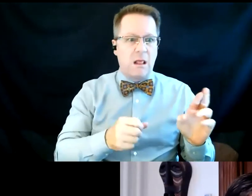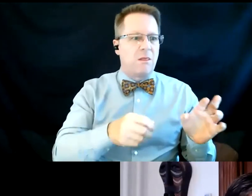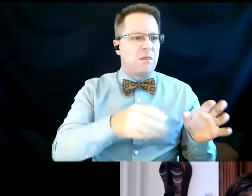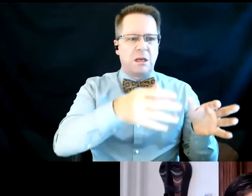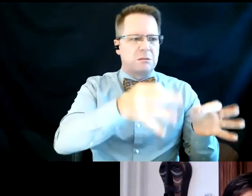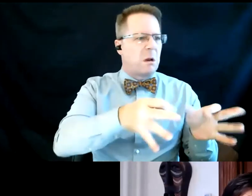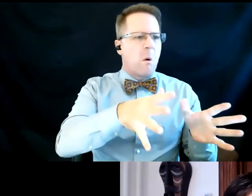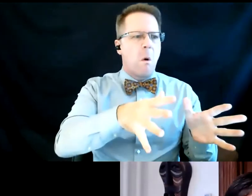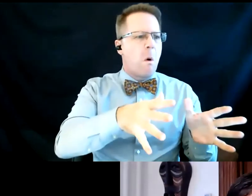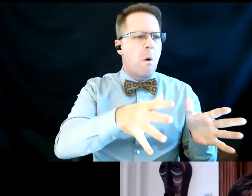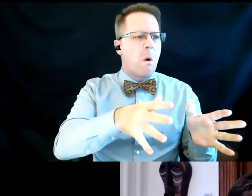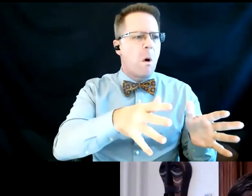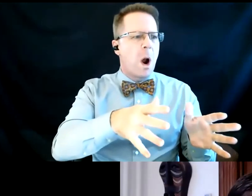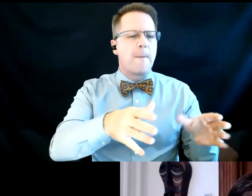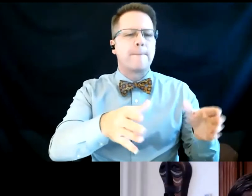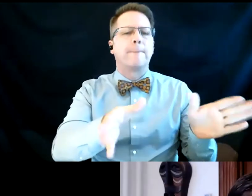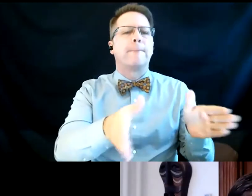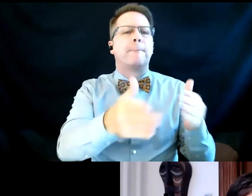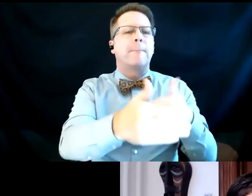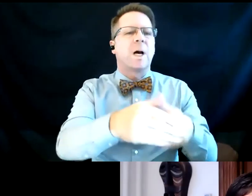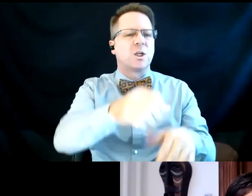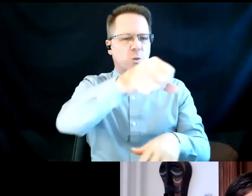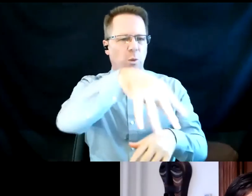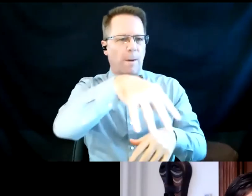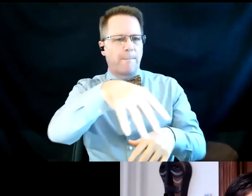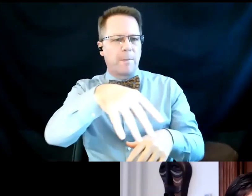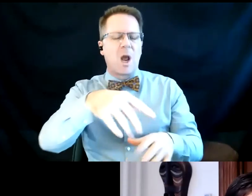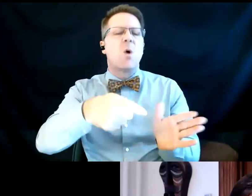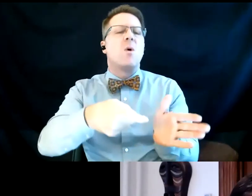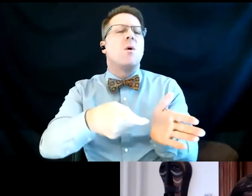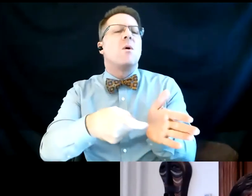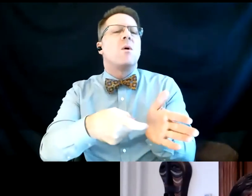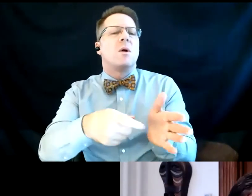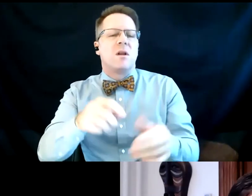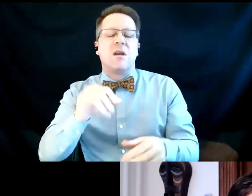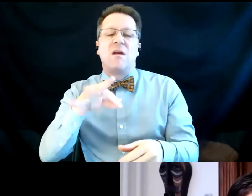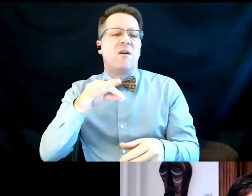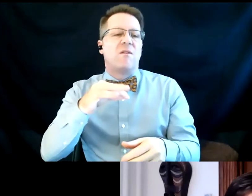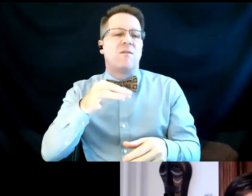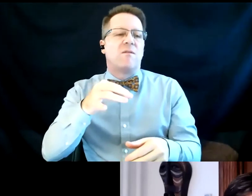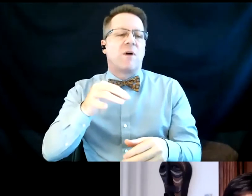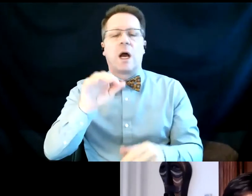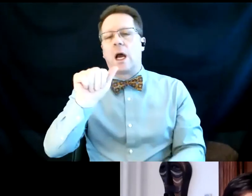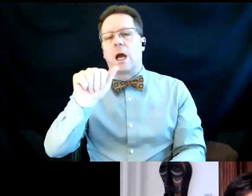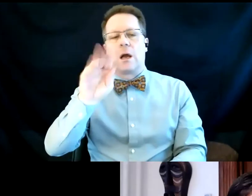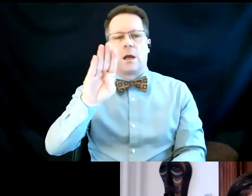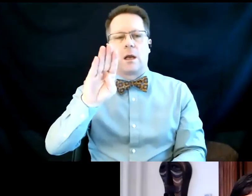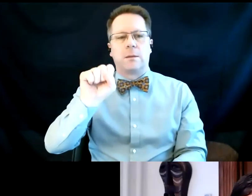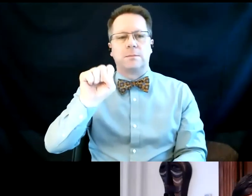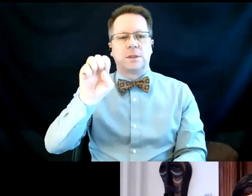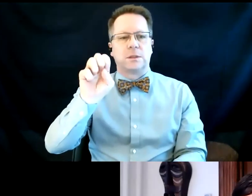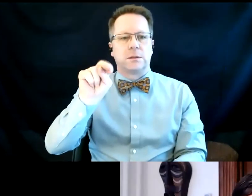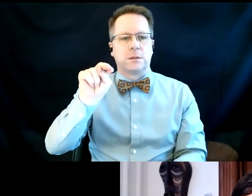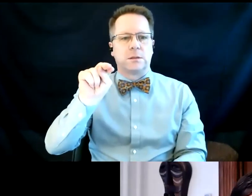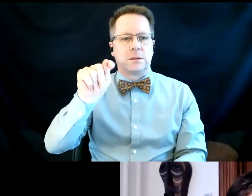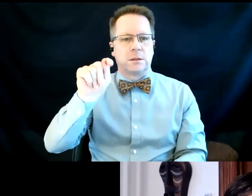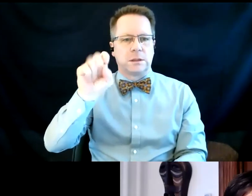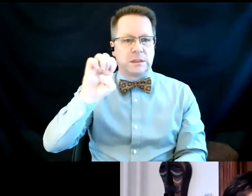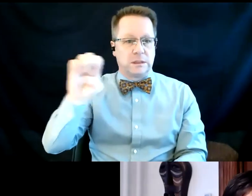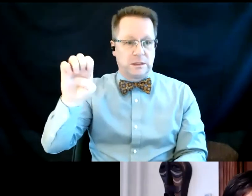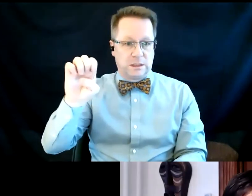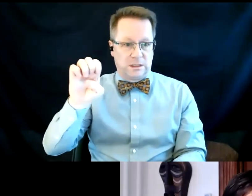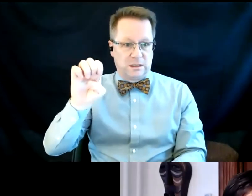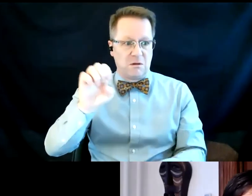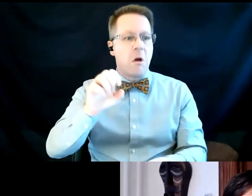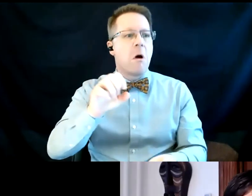for absentee ballots, require photo ID for absentee ballots, which is kind of doesn't really make a whole lot of sense when you can't